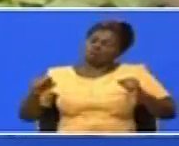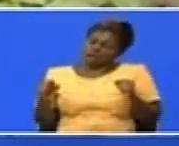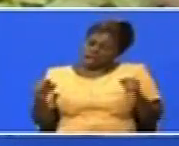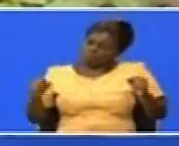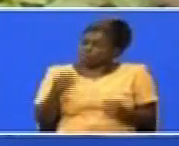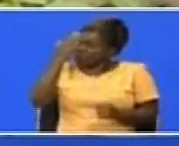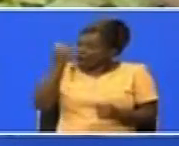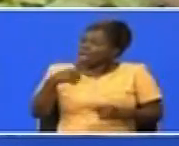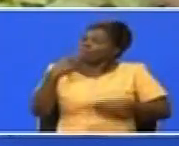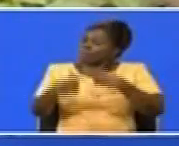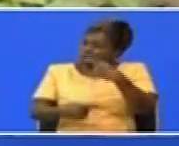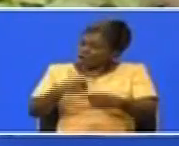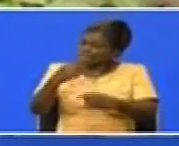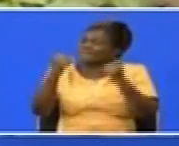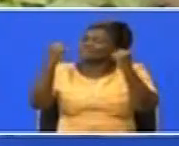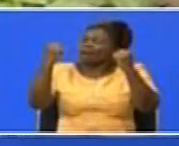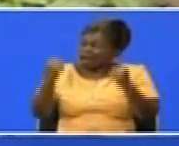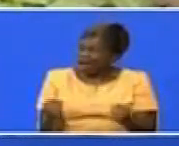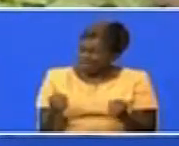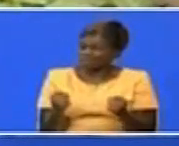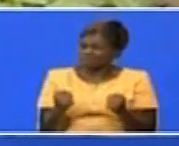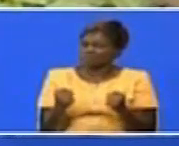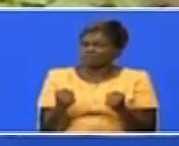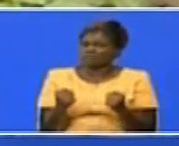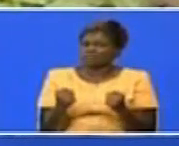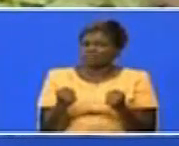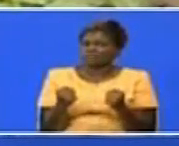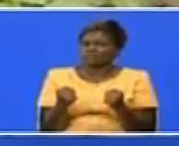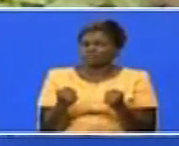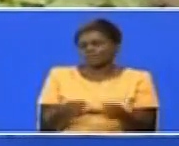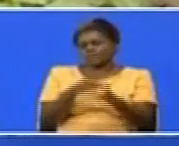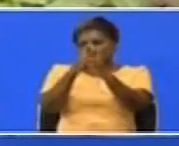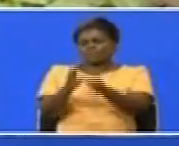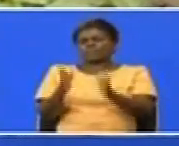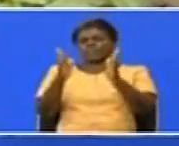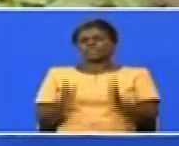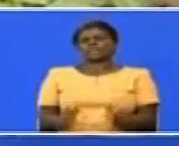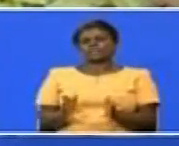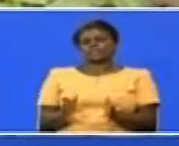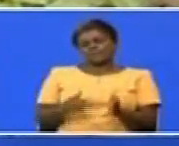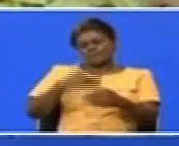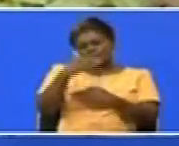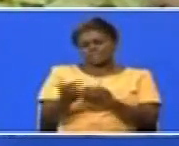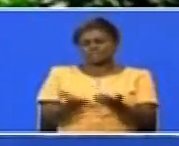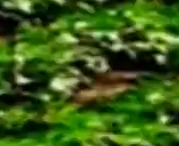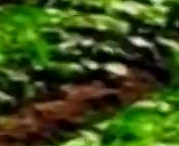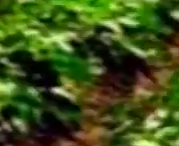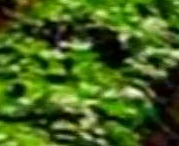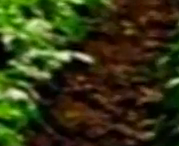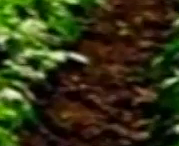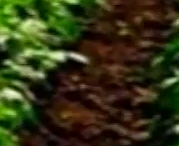the process of getting them to where it is quite demanding. Philip Keitany for The Next Frontier.